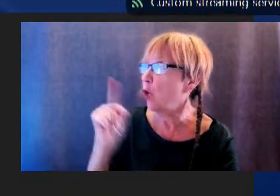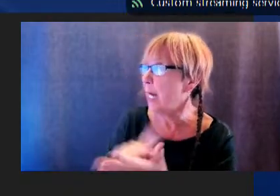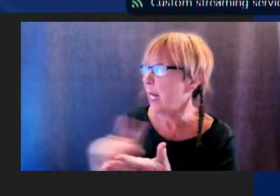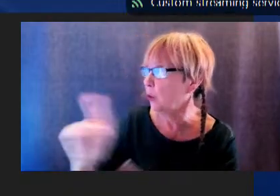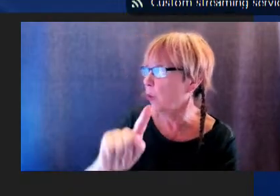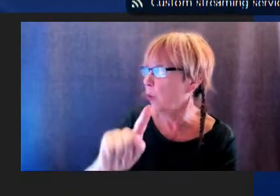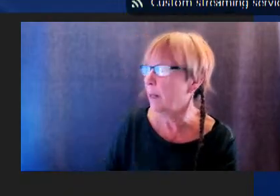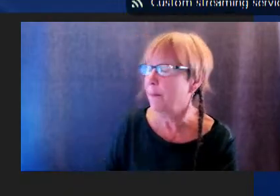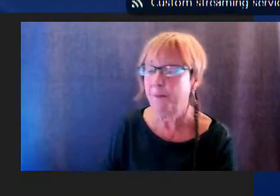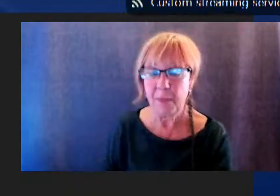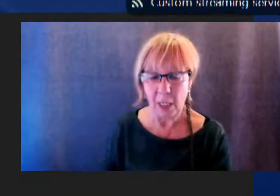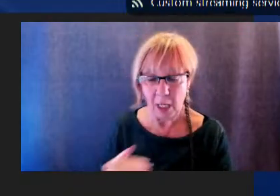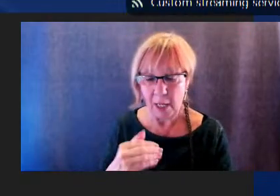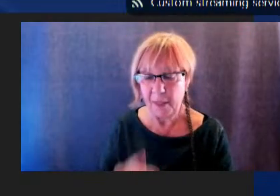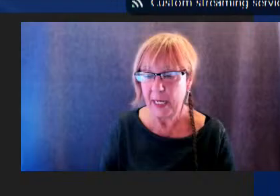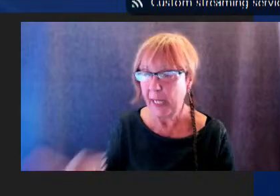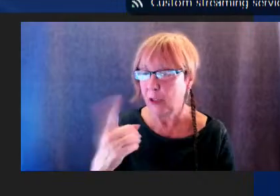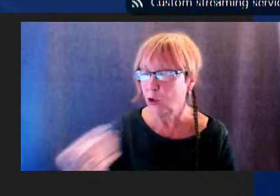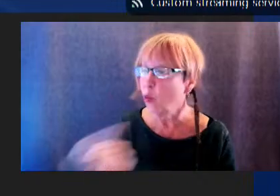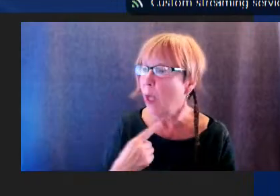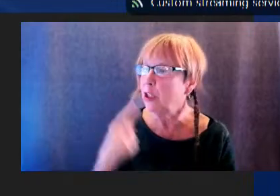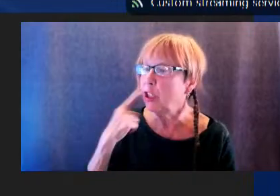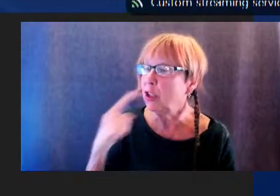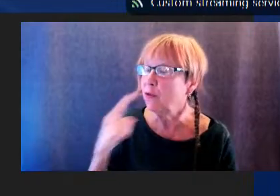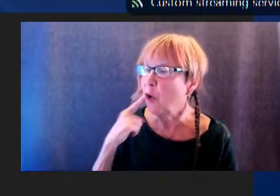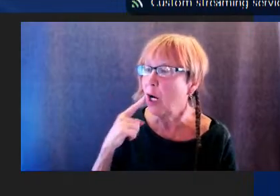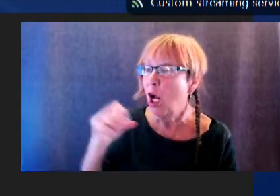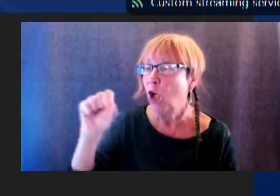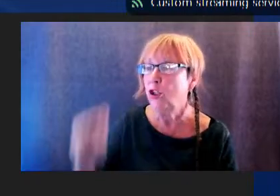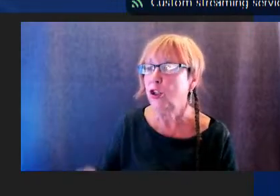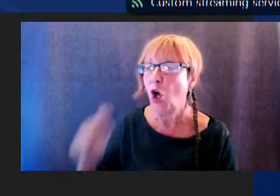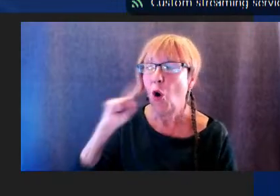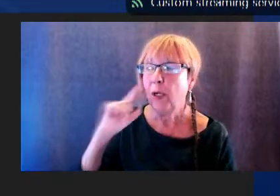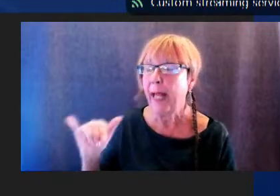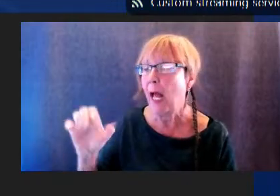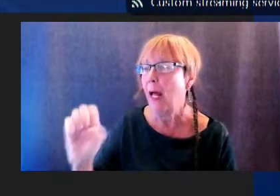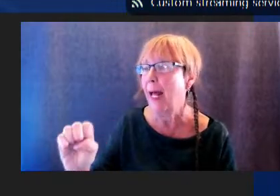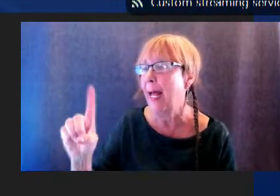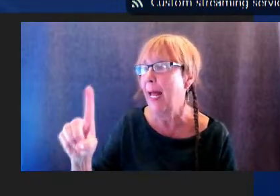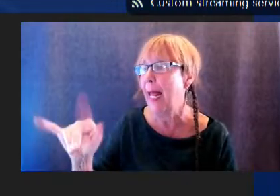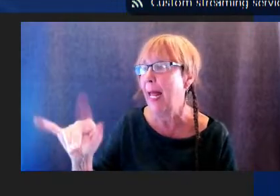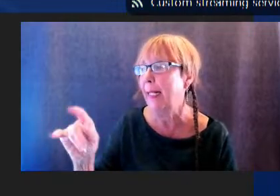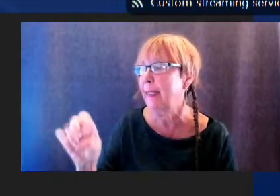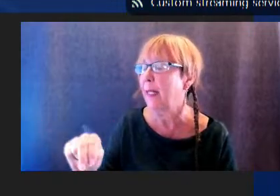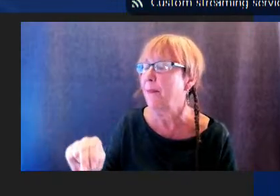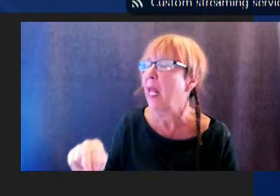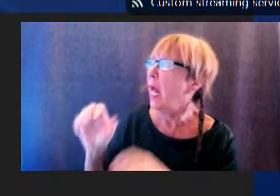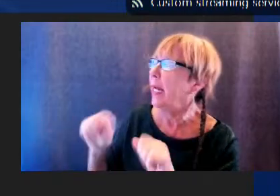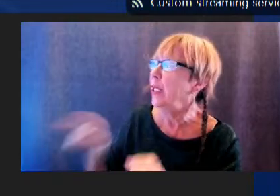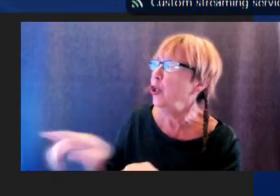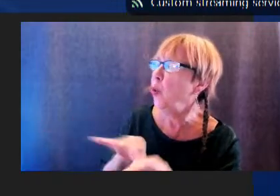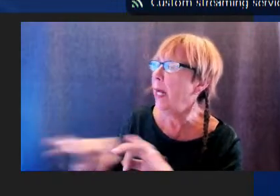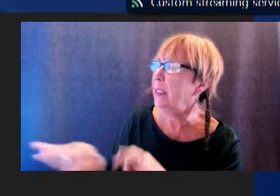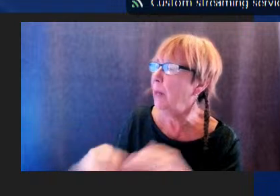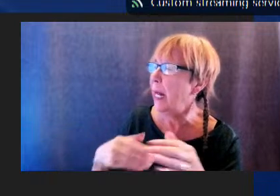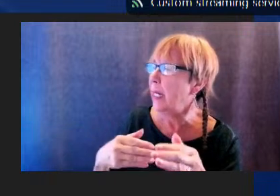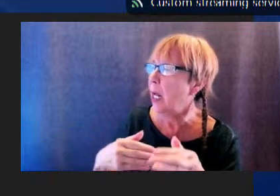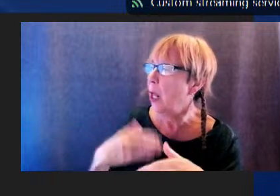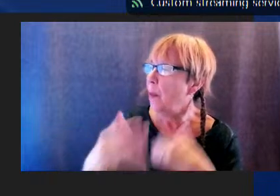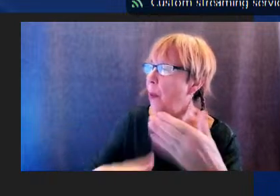Our next question is for SoCal Edison. Dave, can you explain the process for